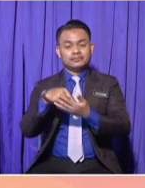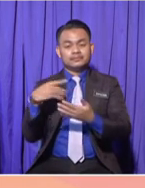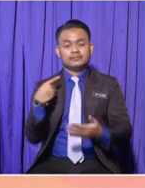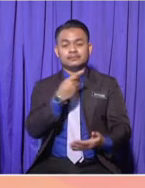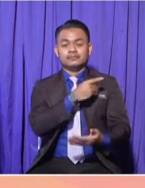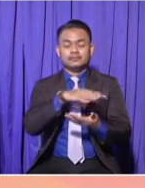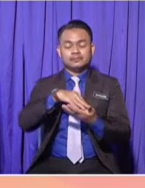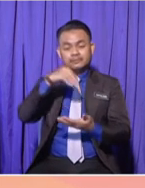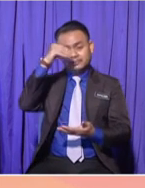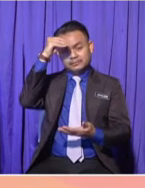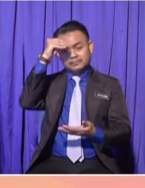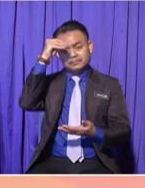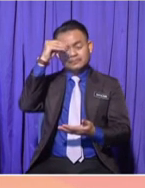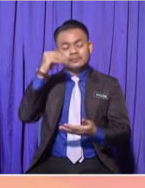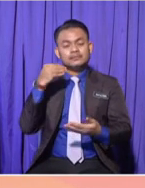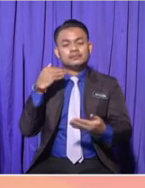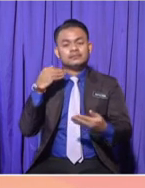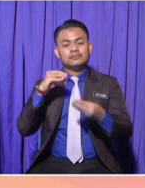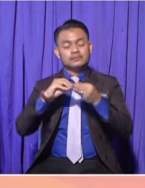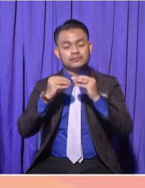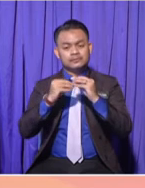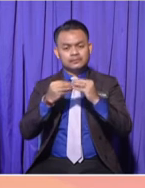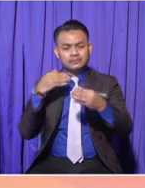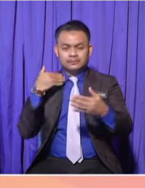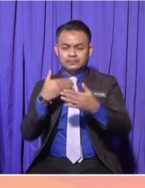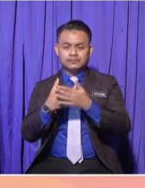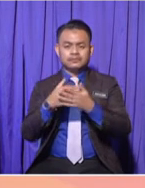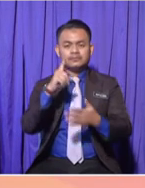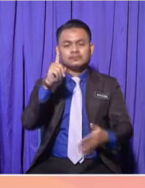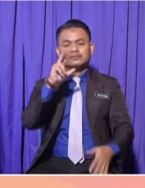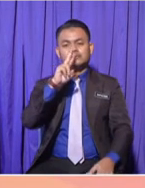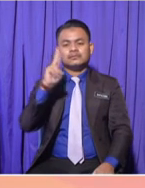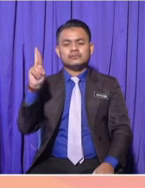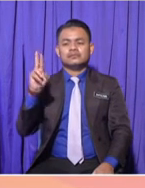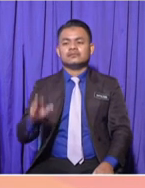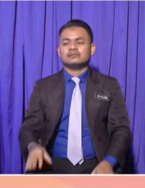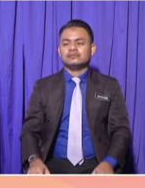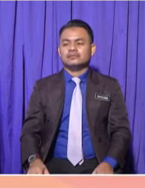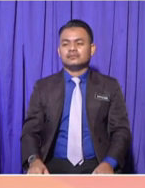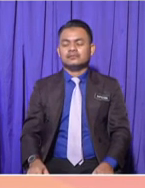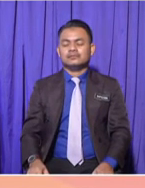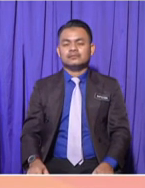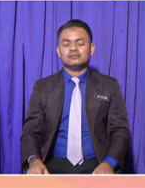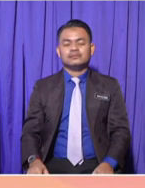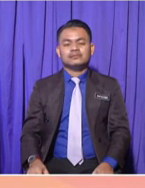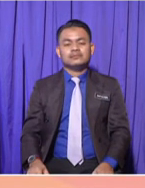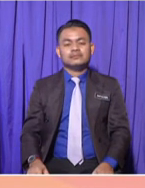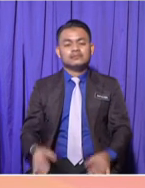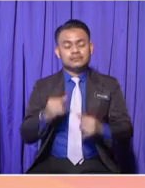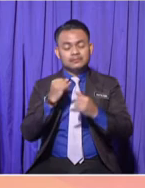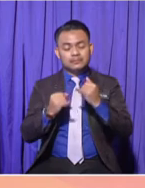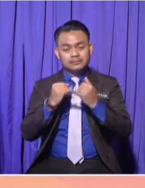about whole numbers up to 1,000. By the end of this